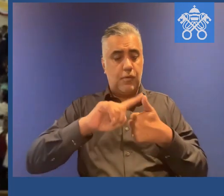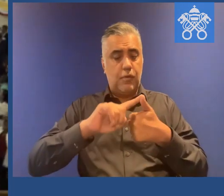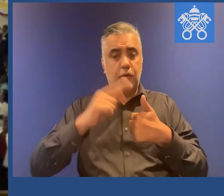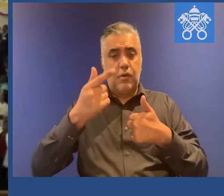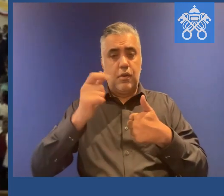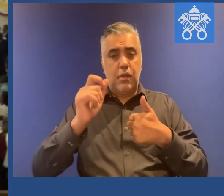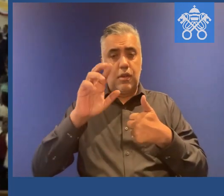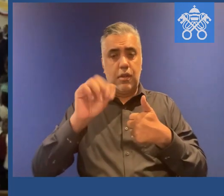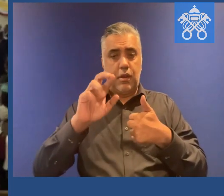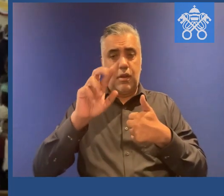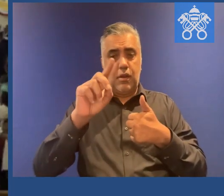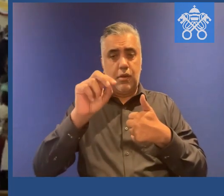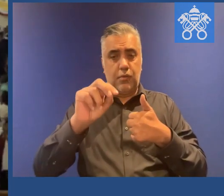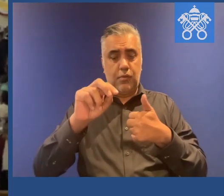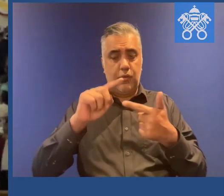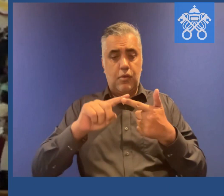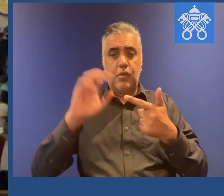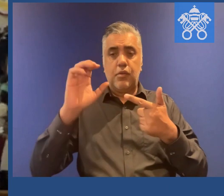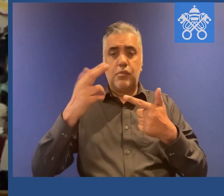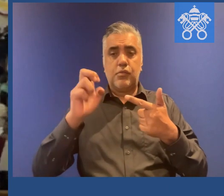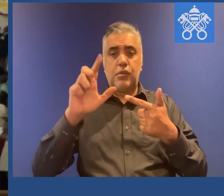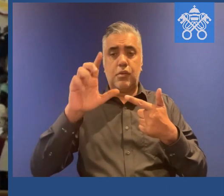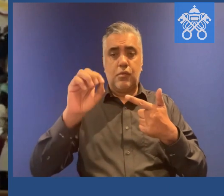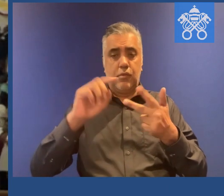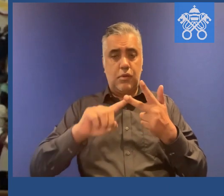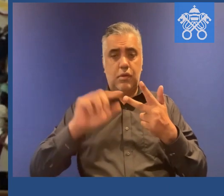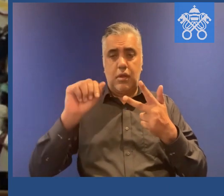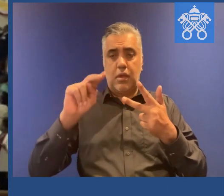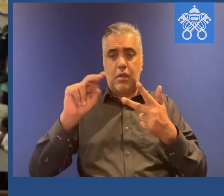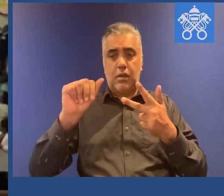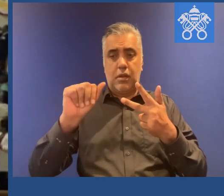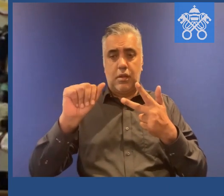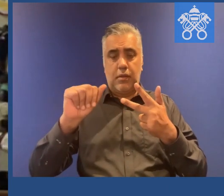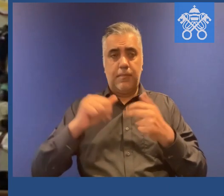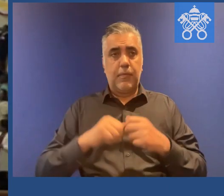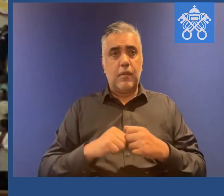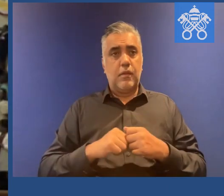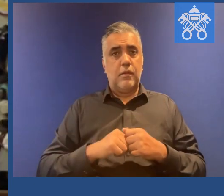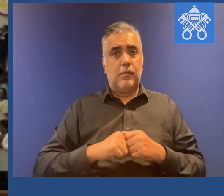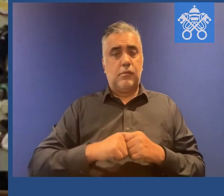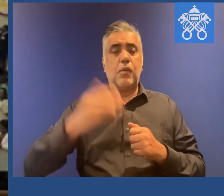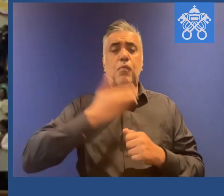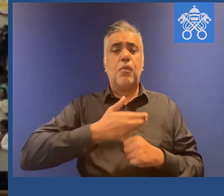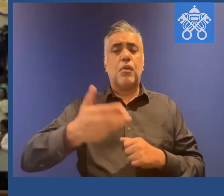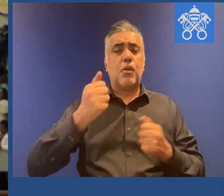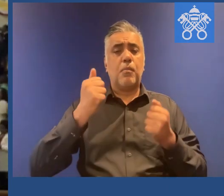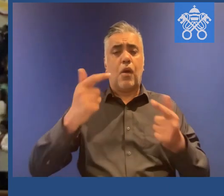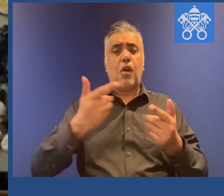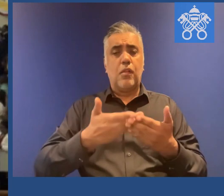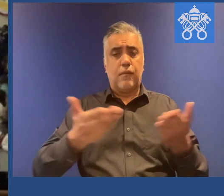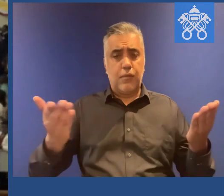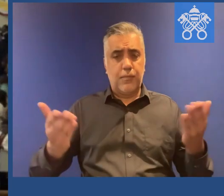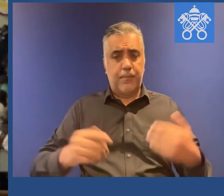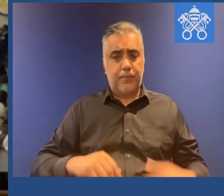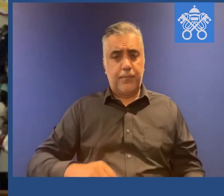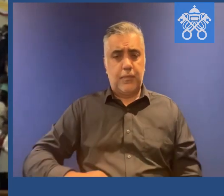Radio, Catholic TV, Shalom TV India, or Sunday Shalom. Welcome one and all.